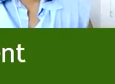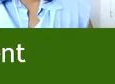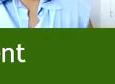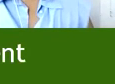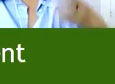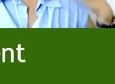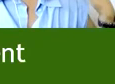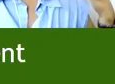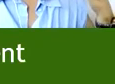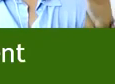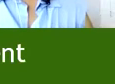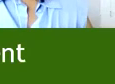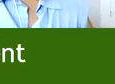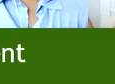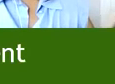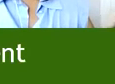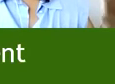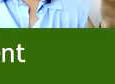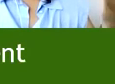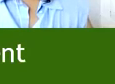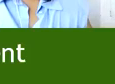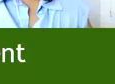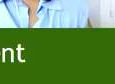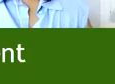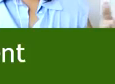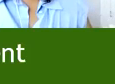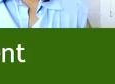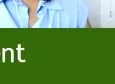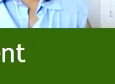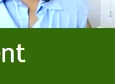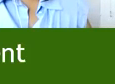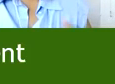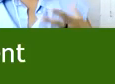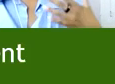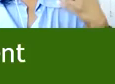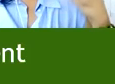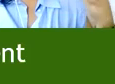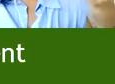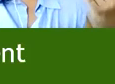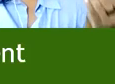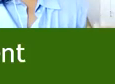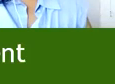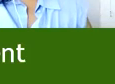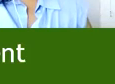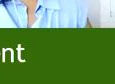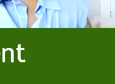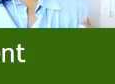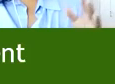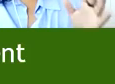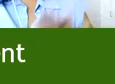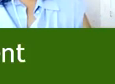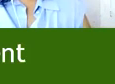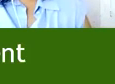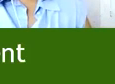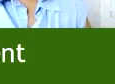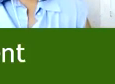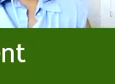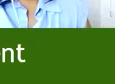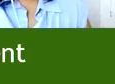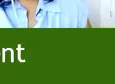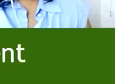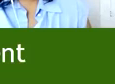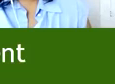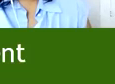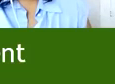Cookie said she also put the slides in there. As an after-production part,